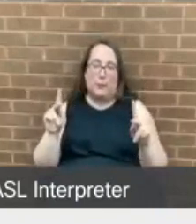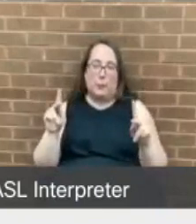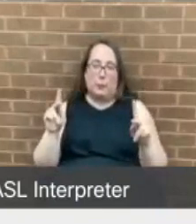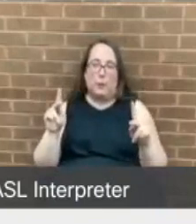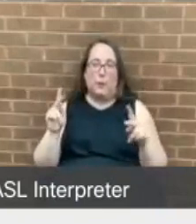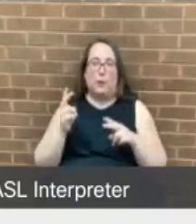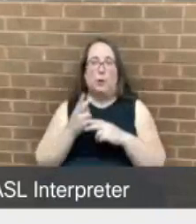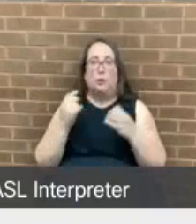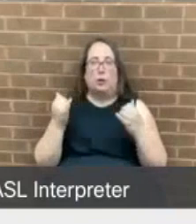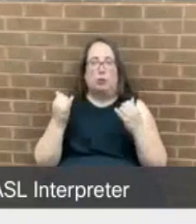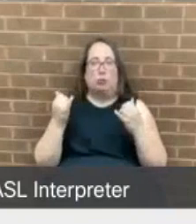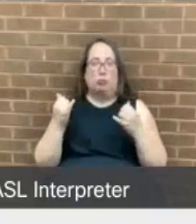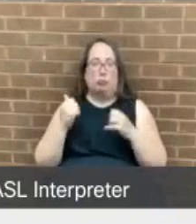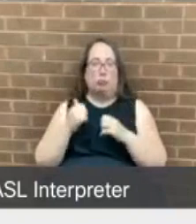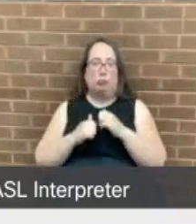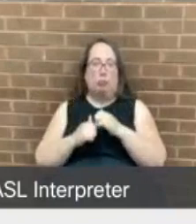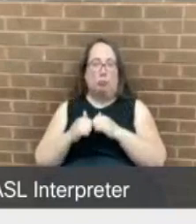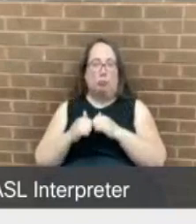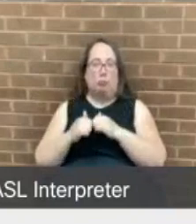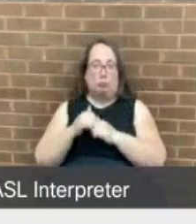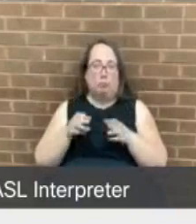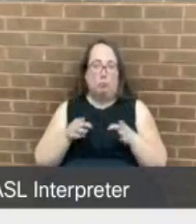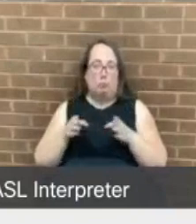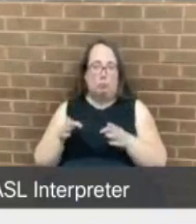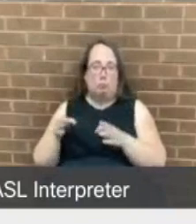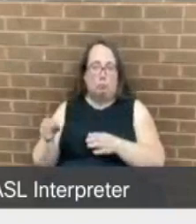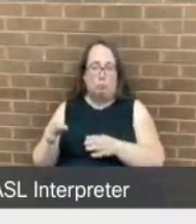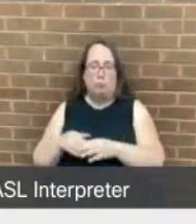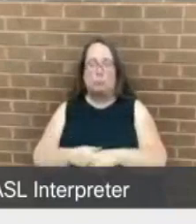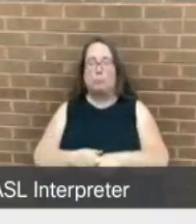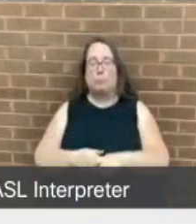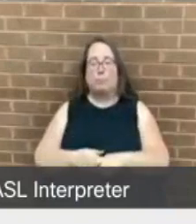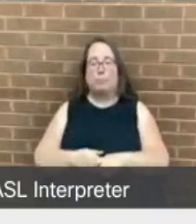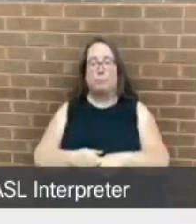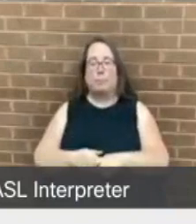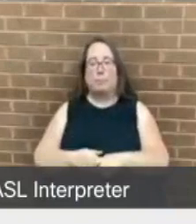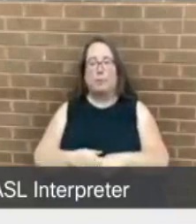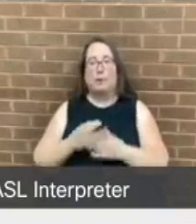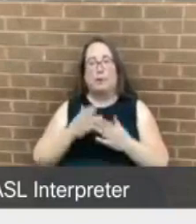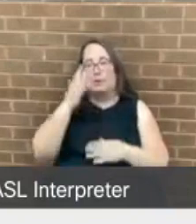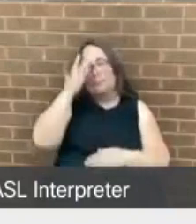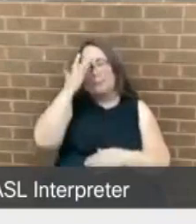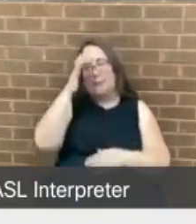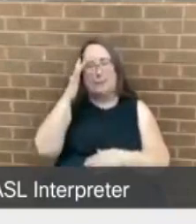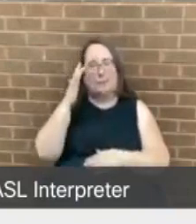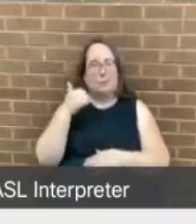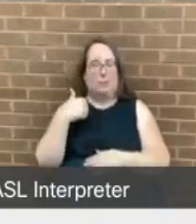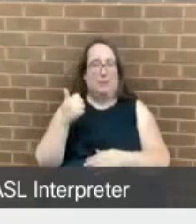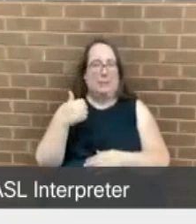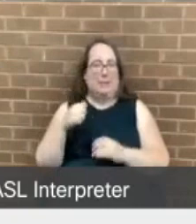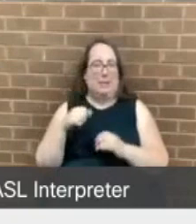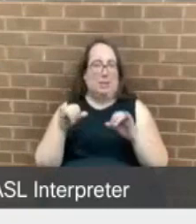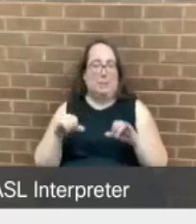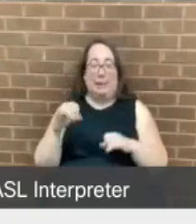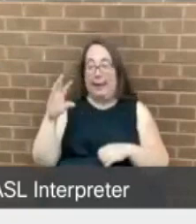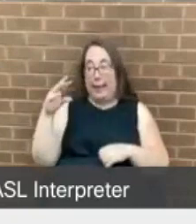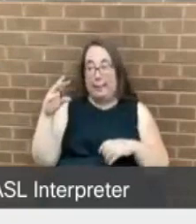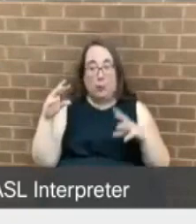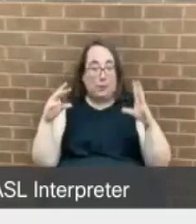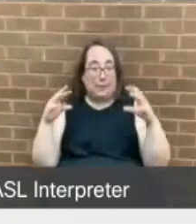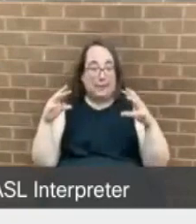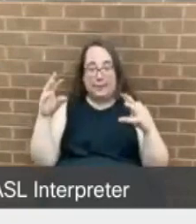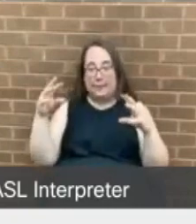the existing infrastructure and basically use some intelligent transportation systems, meaning cameras and